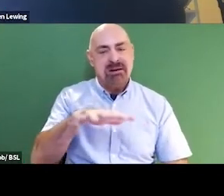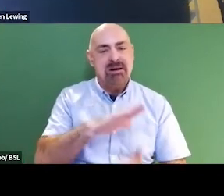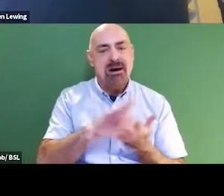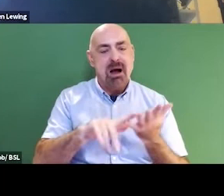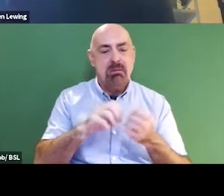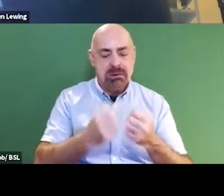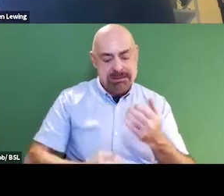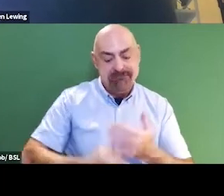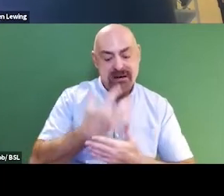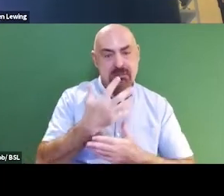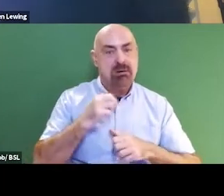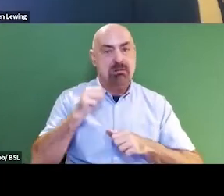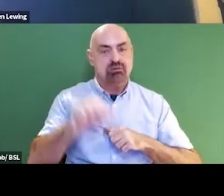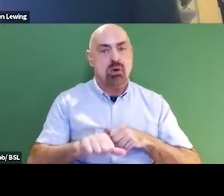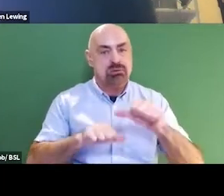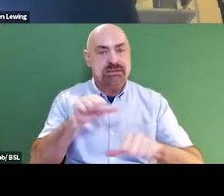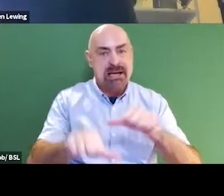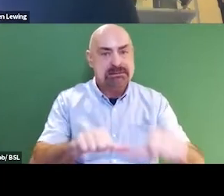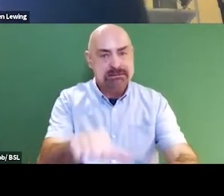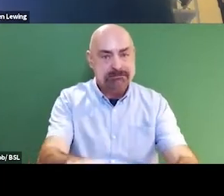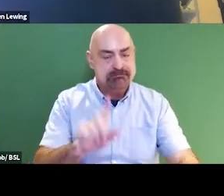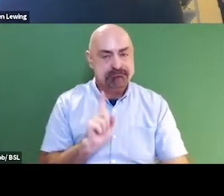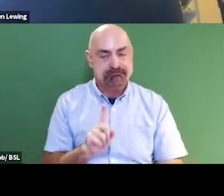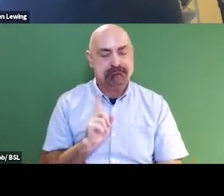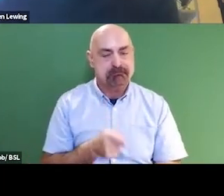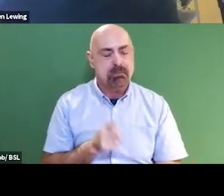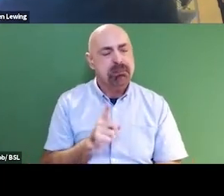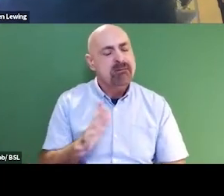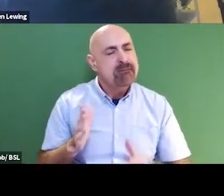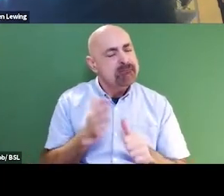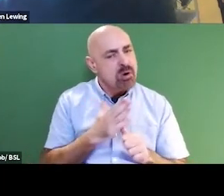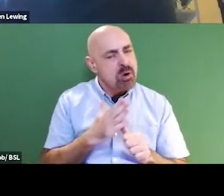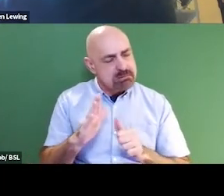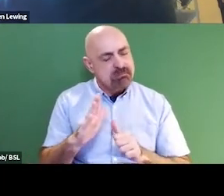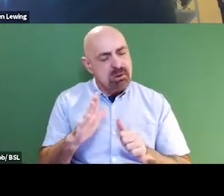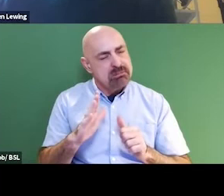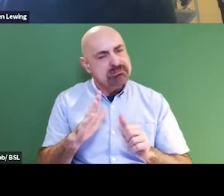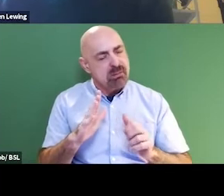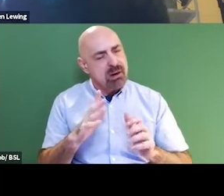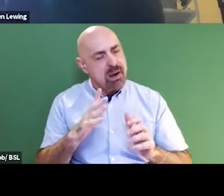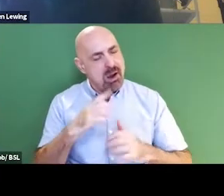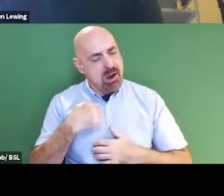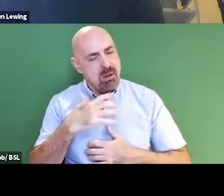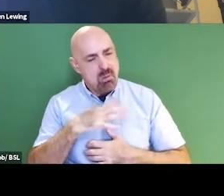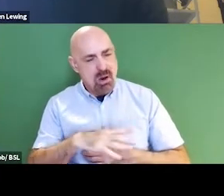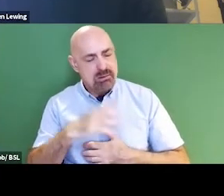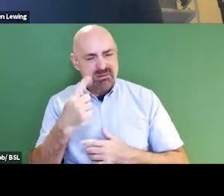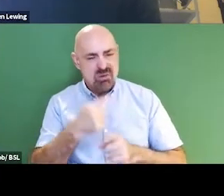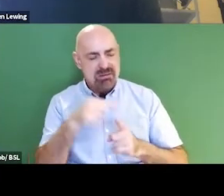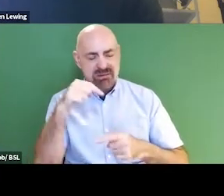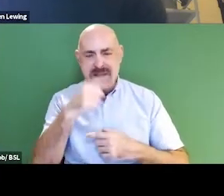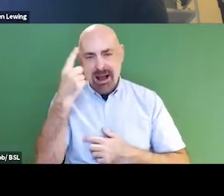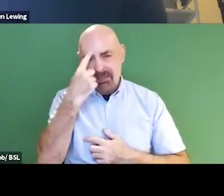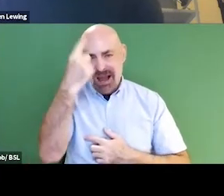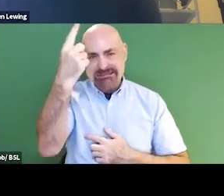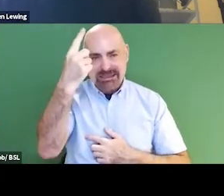development process. I want to start just by saying a few words about the ideas which